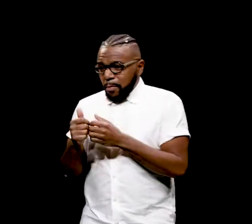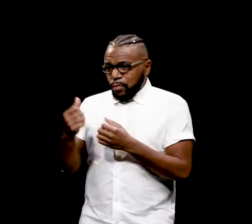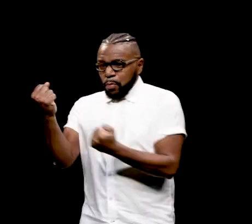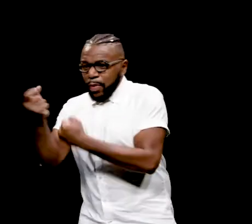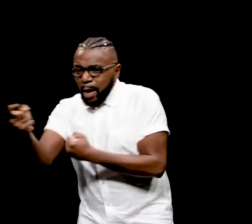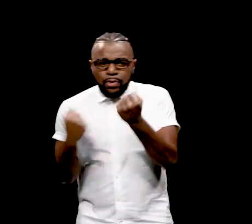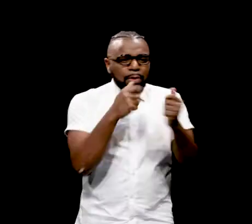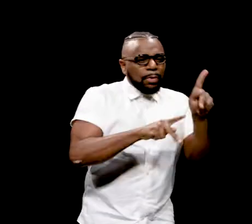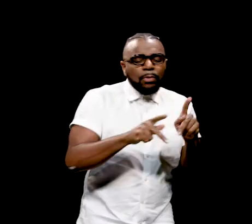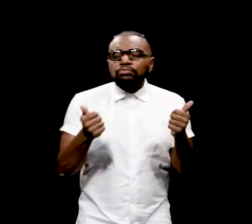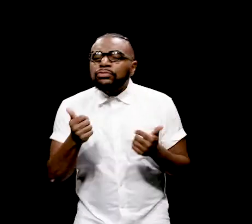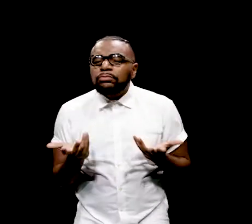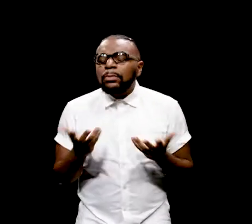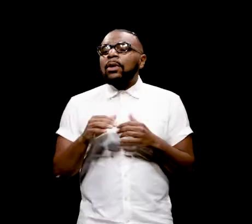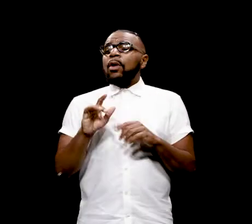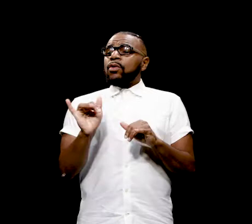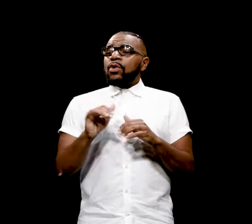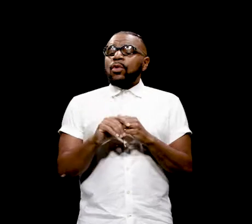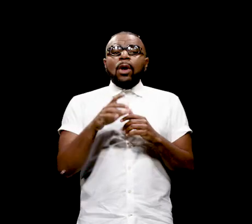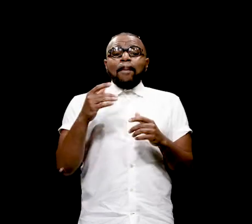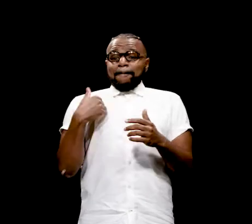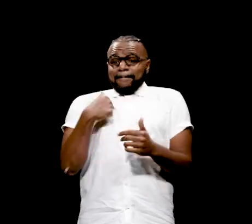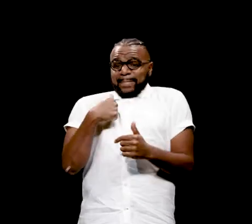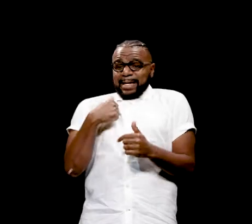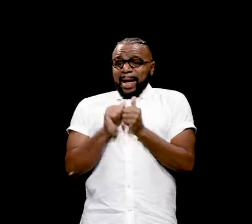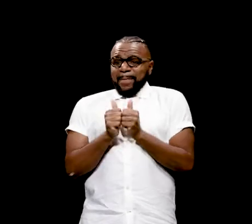funded by almost 1,000 people who